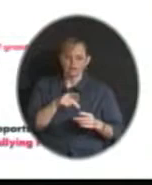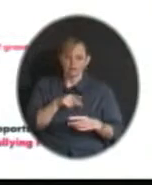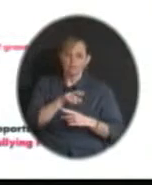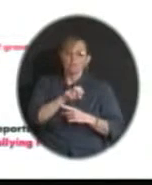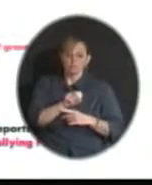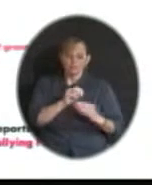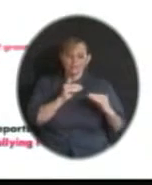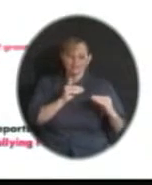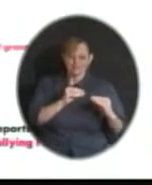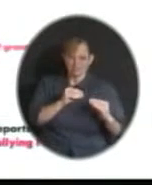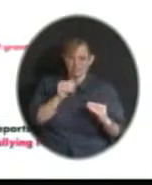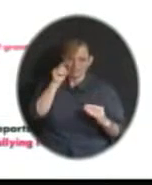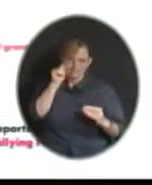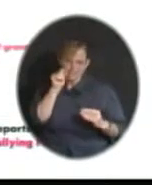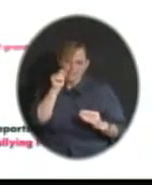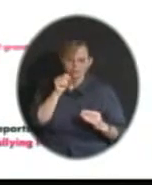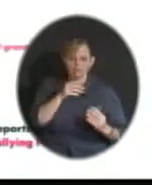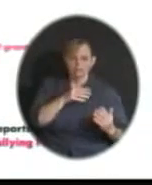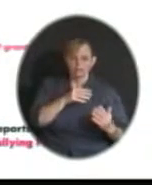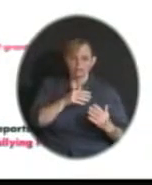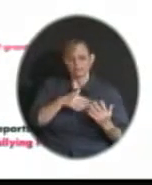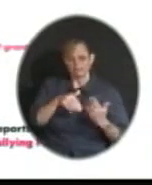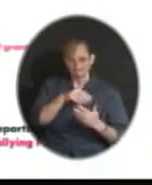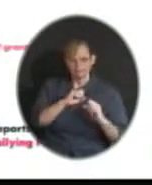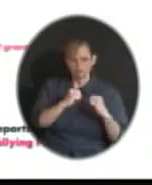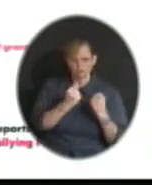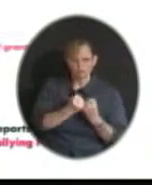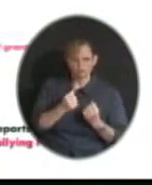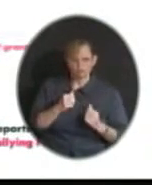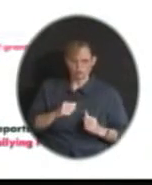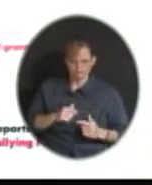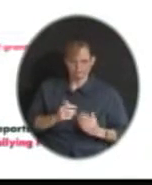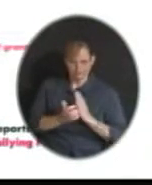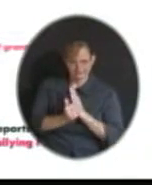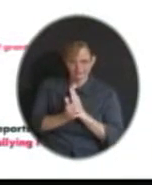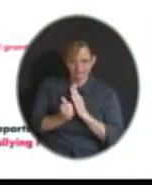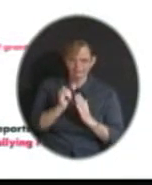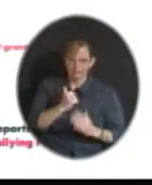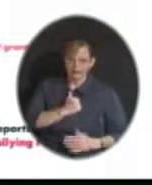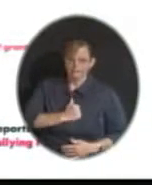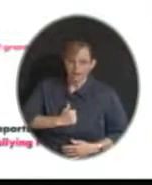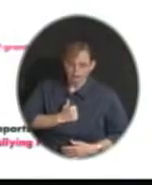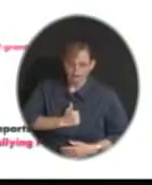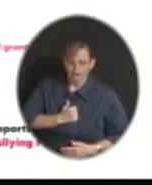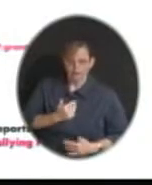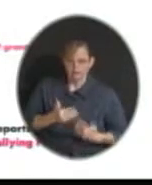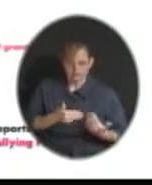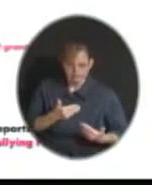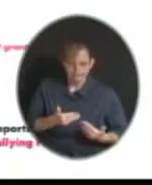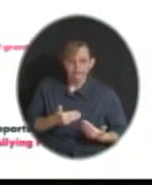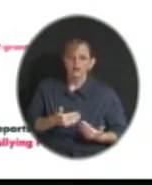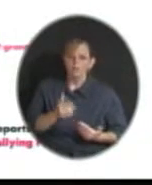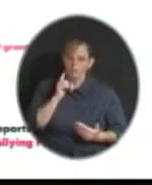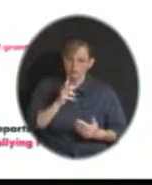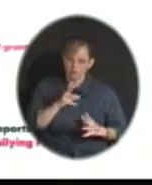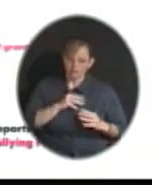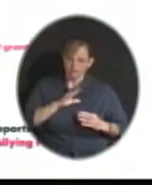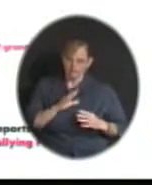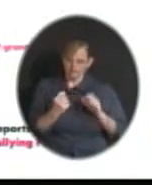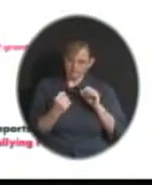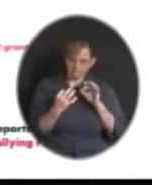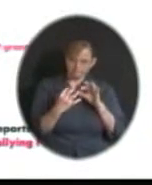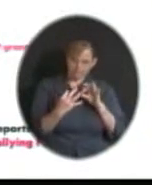social skills, apologizing, taking critical feedback, that we really feel like that's going to be a key to, again, breaking some of these